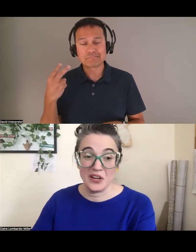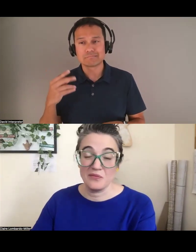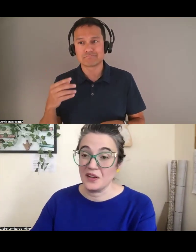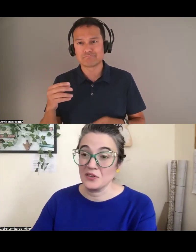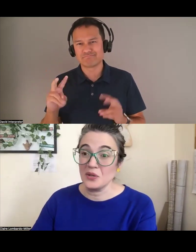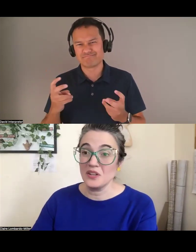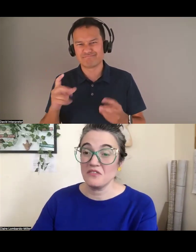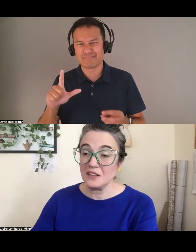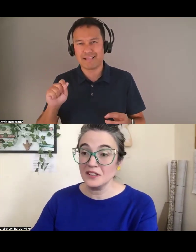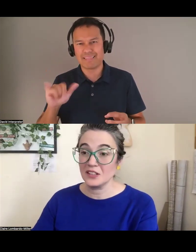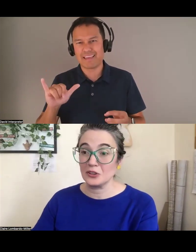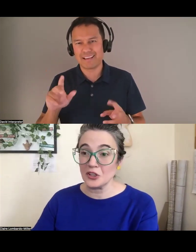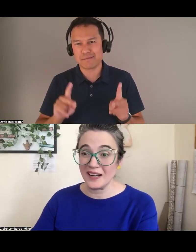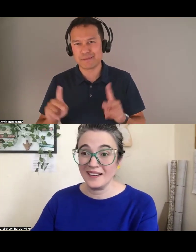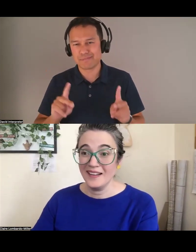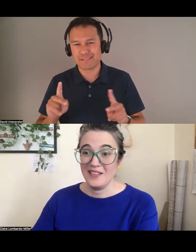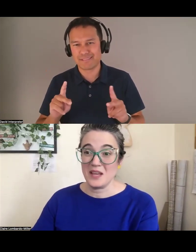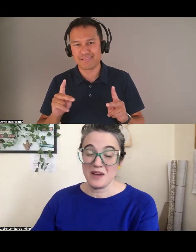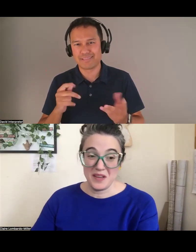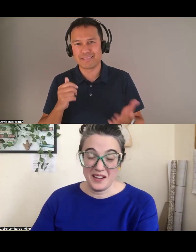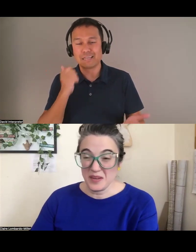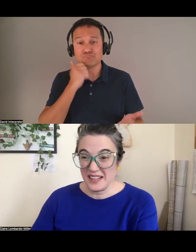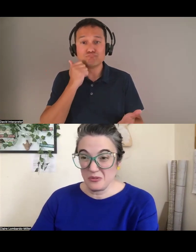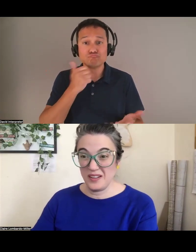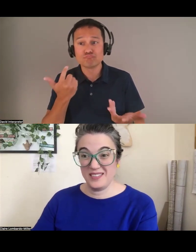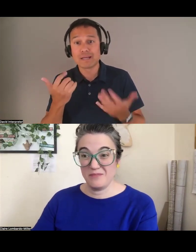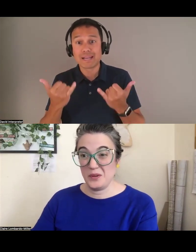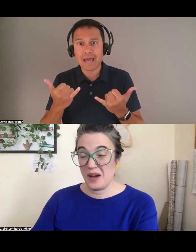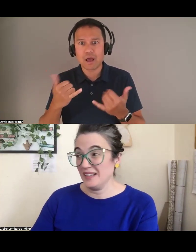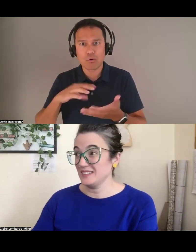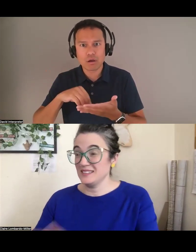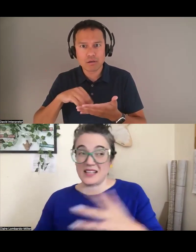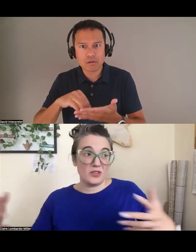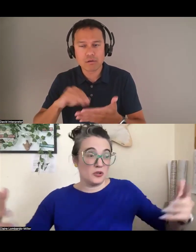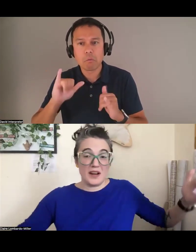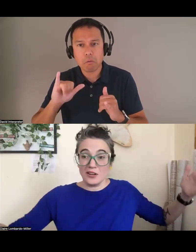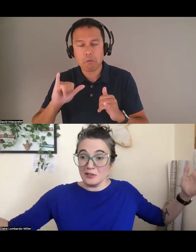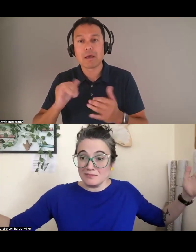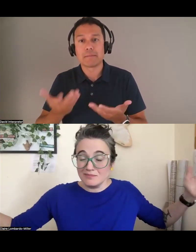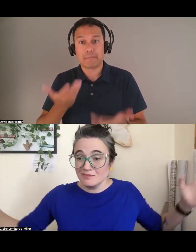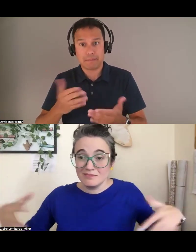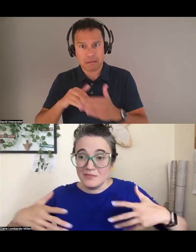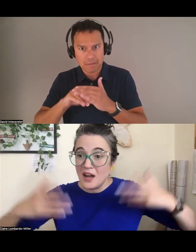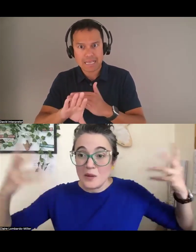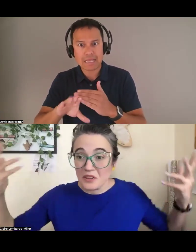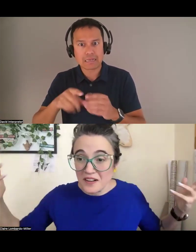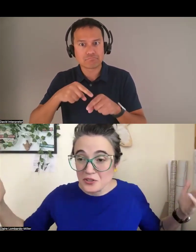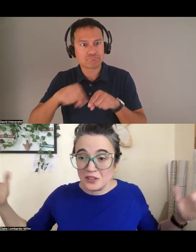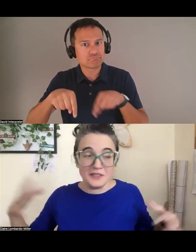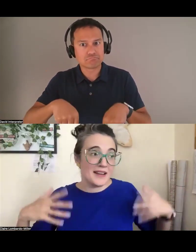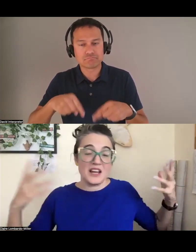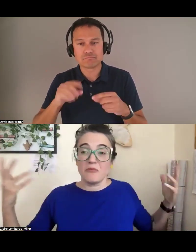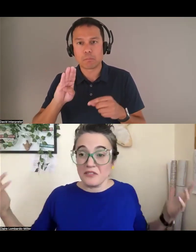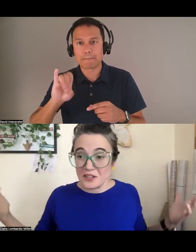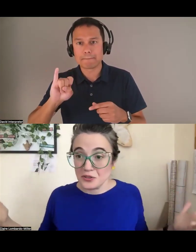now they're new to the field and they're learning. They might be coming in with the biases that the greater